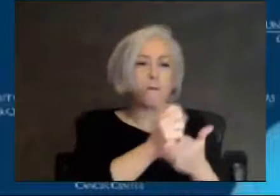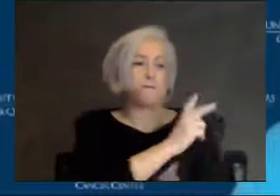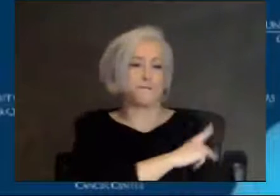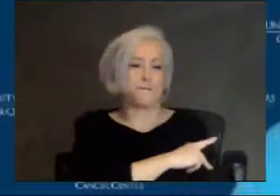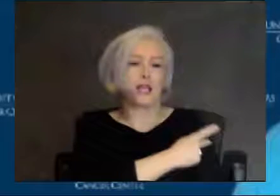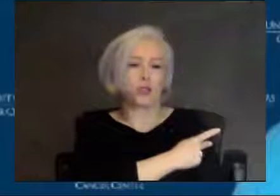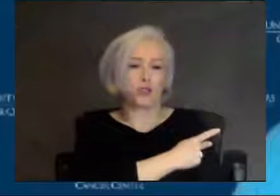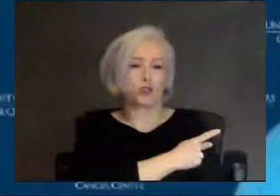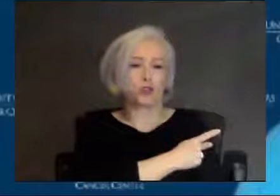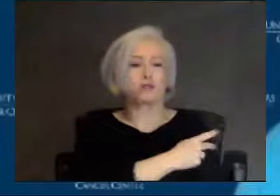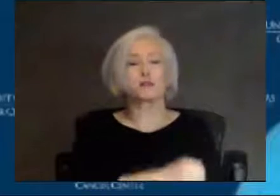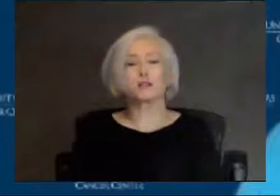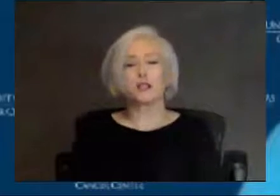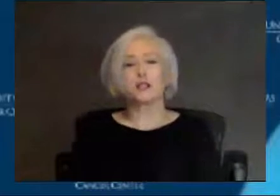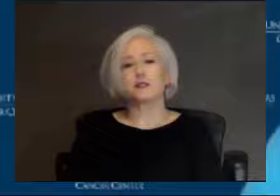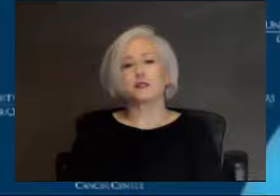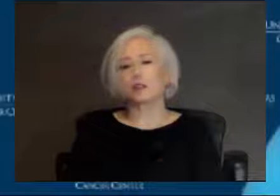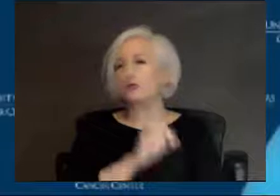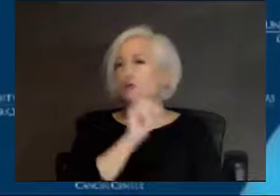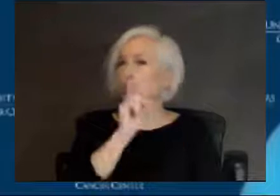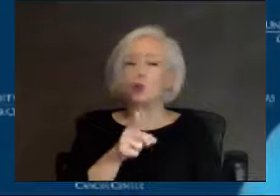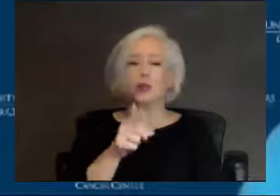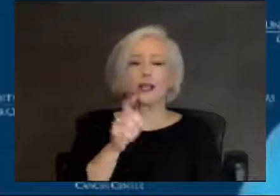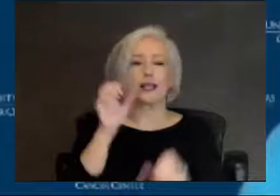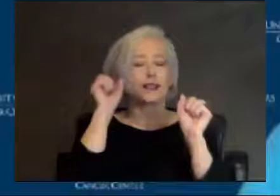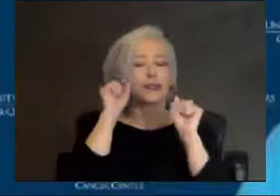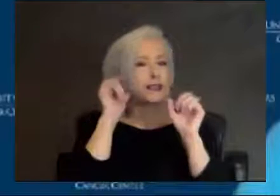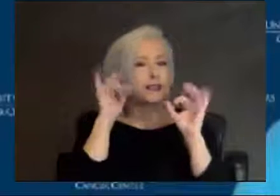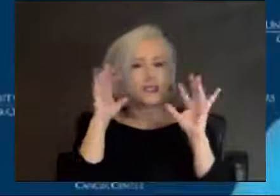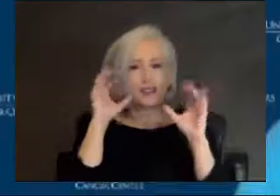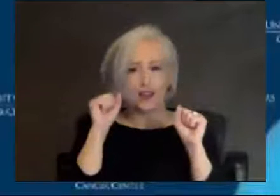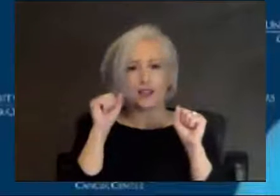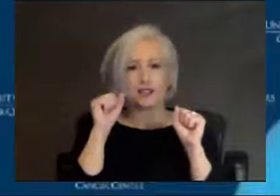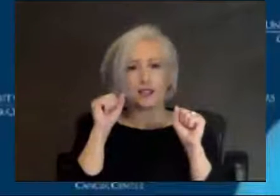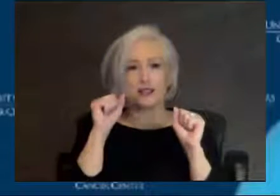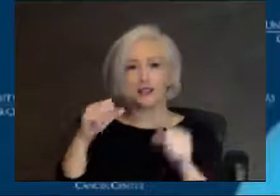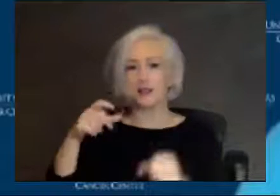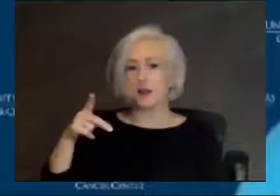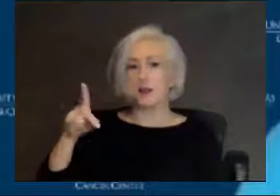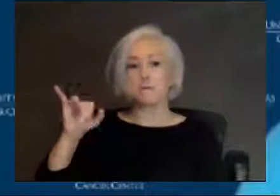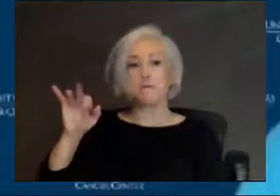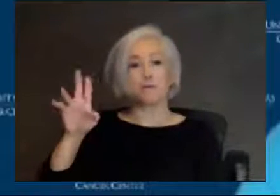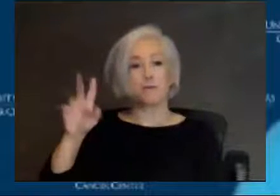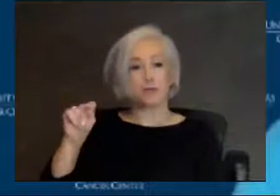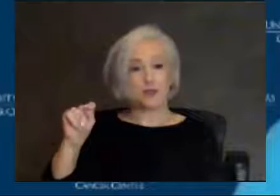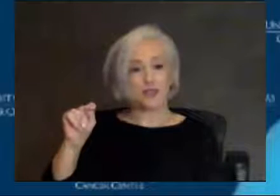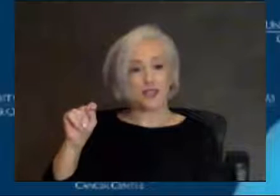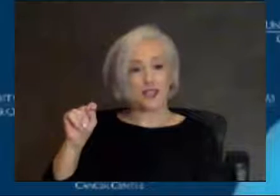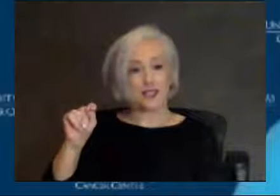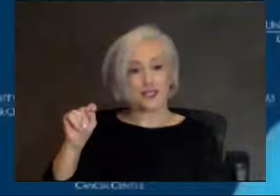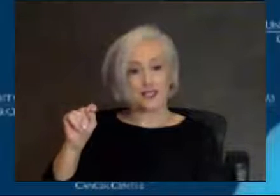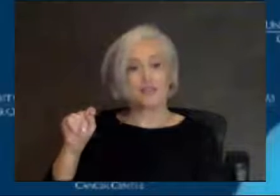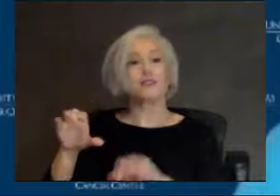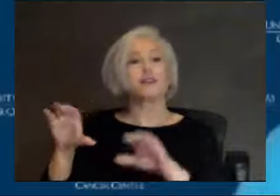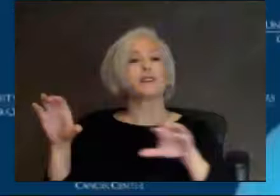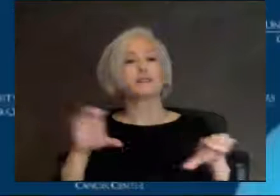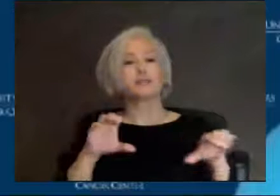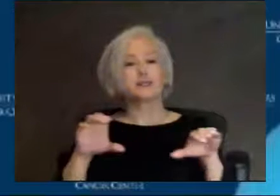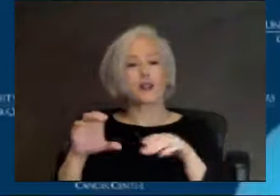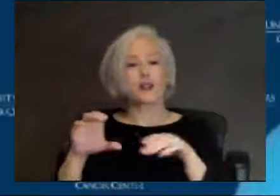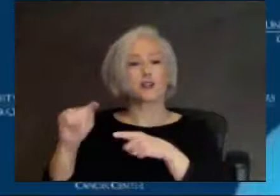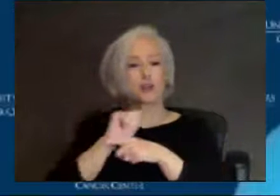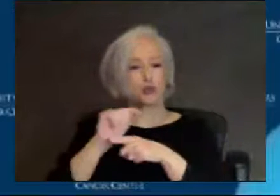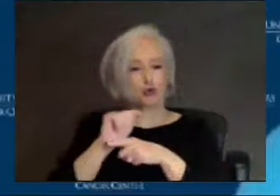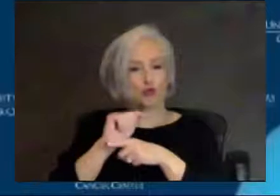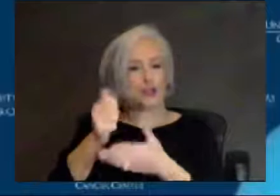been fascinating, and throughout the process, Pivot also does training to help us understand certain things to